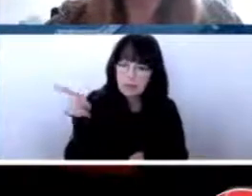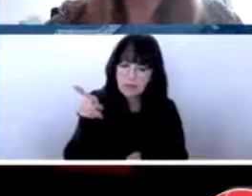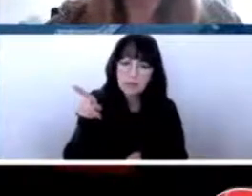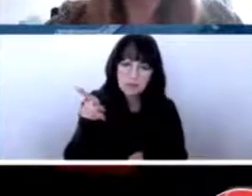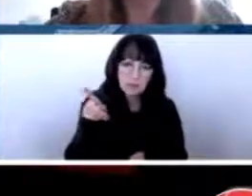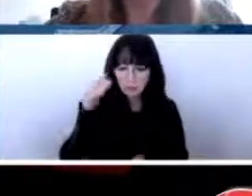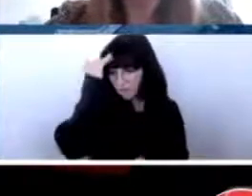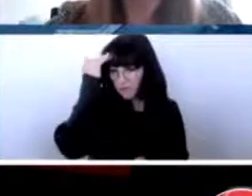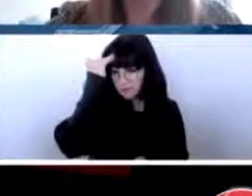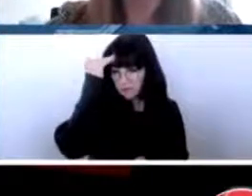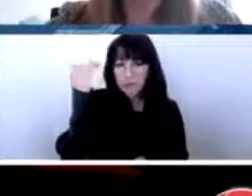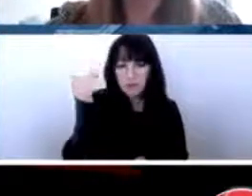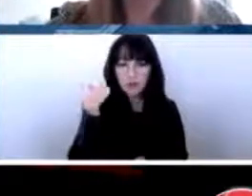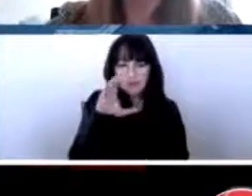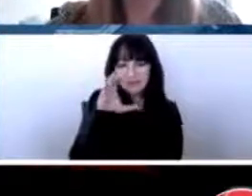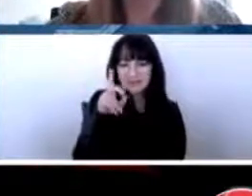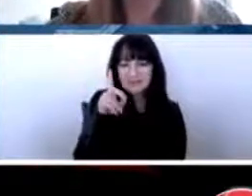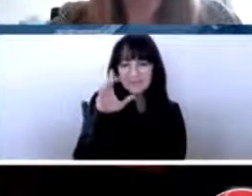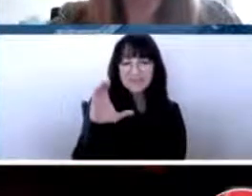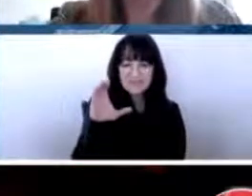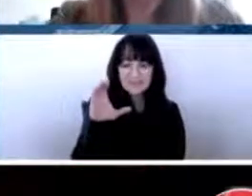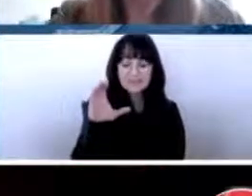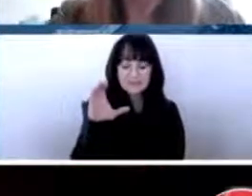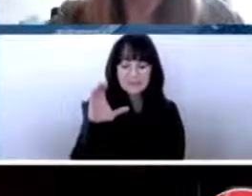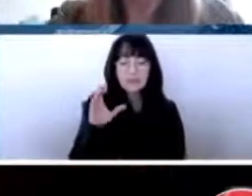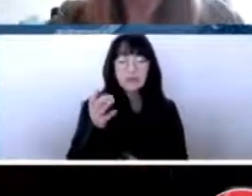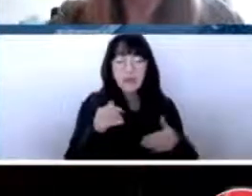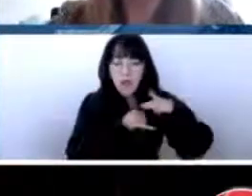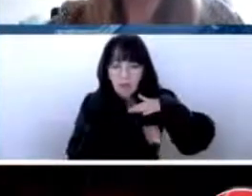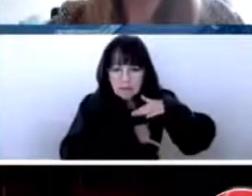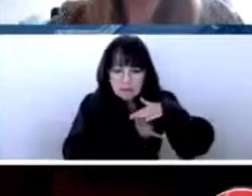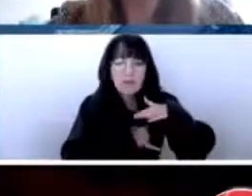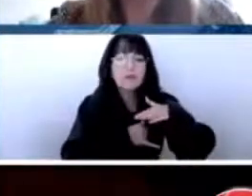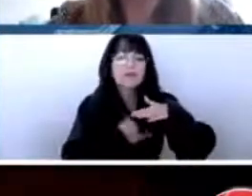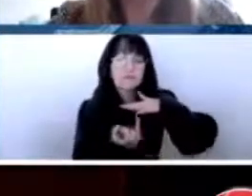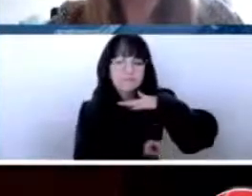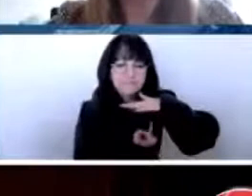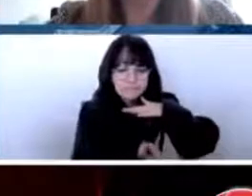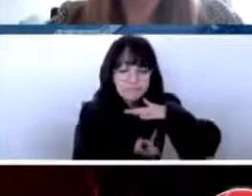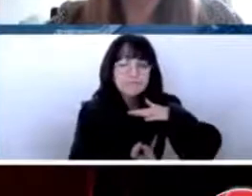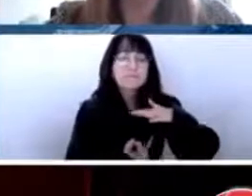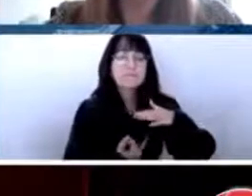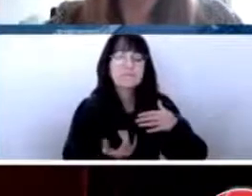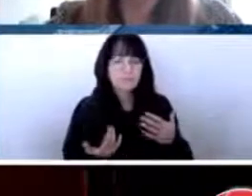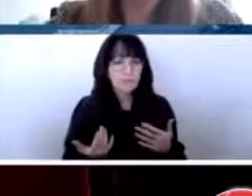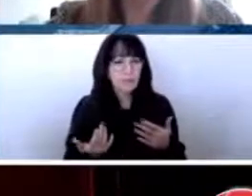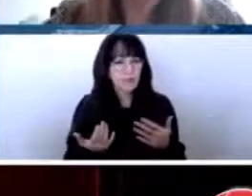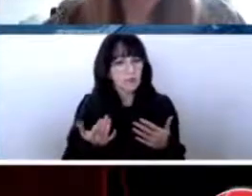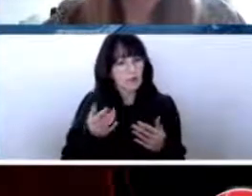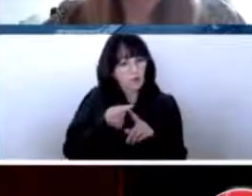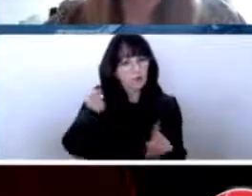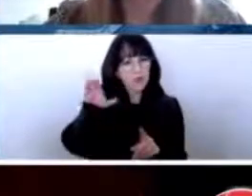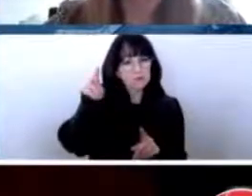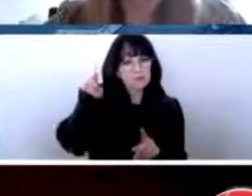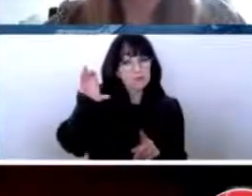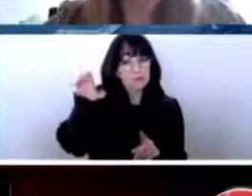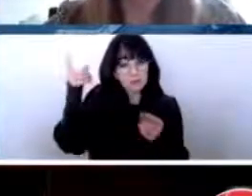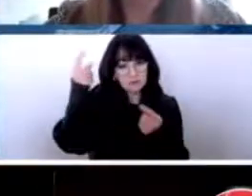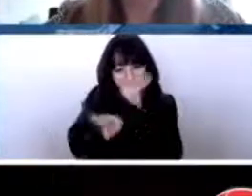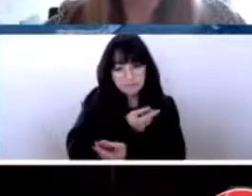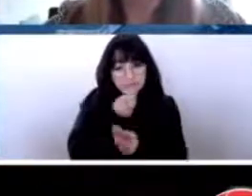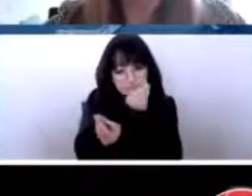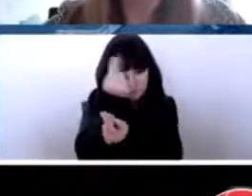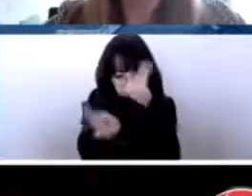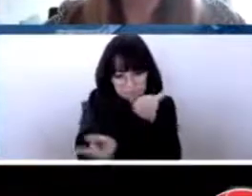and quarantine guidelines that were issued last week. What again we're going to talk about today is how